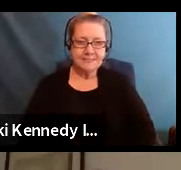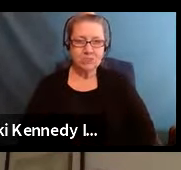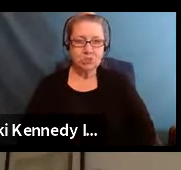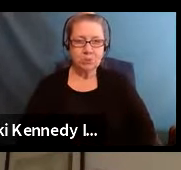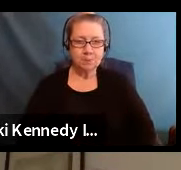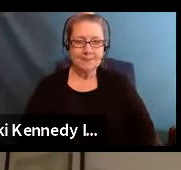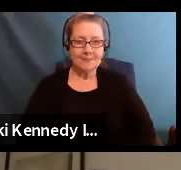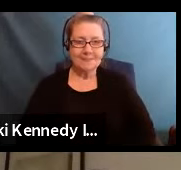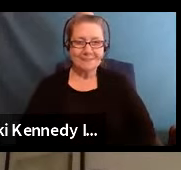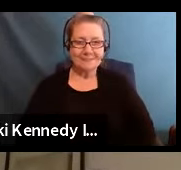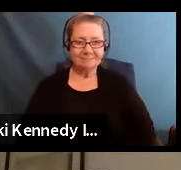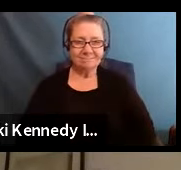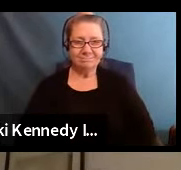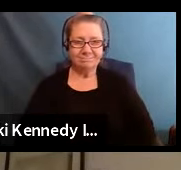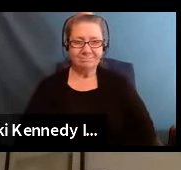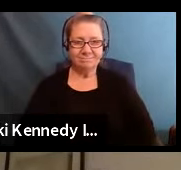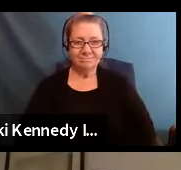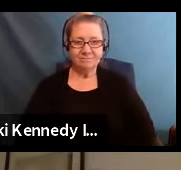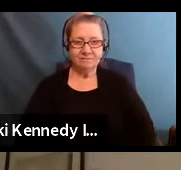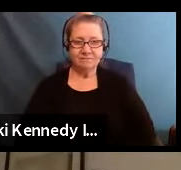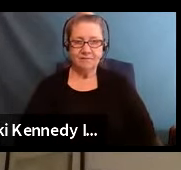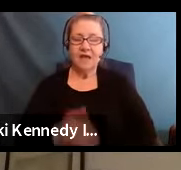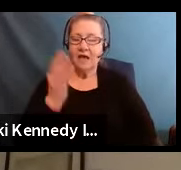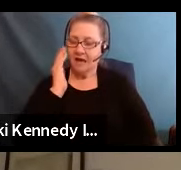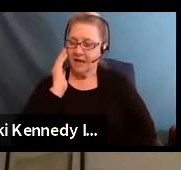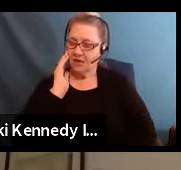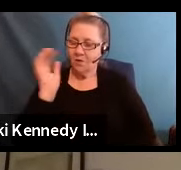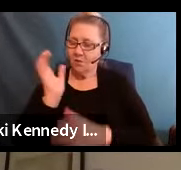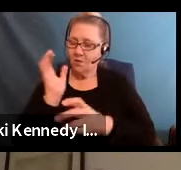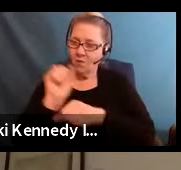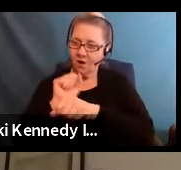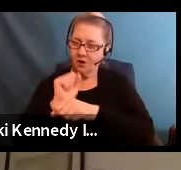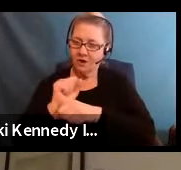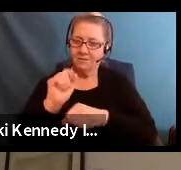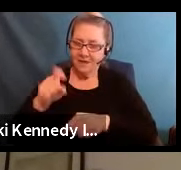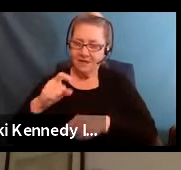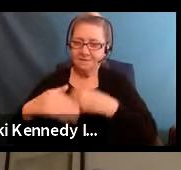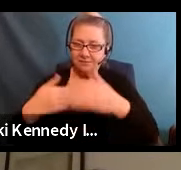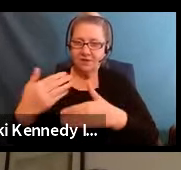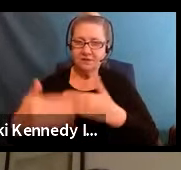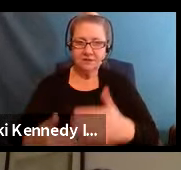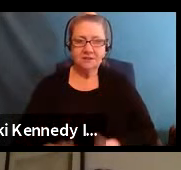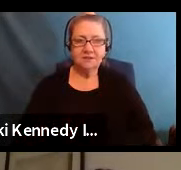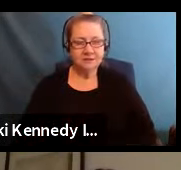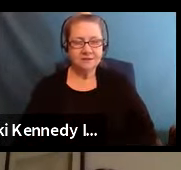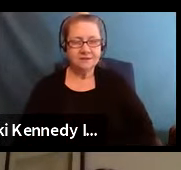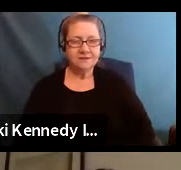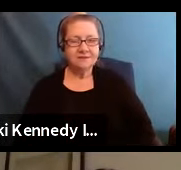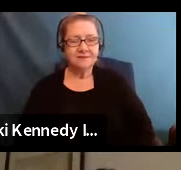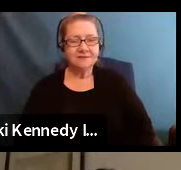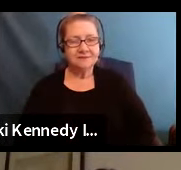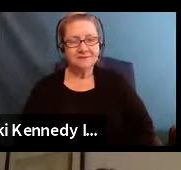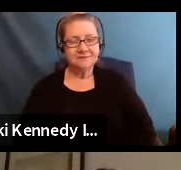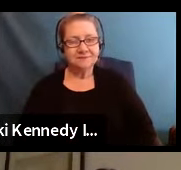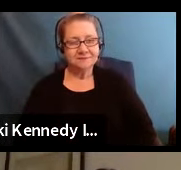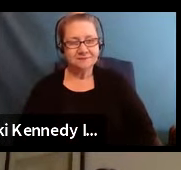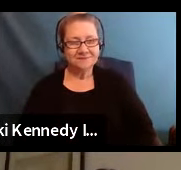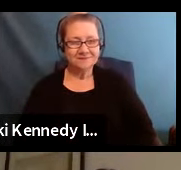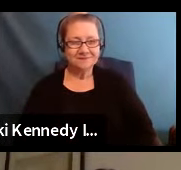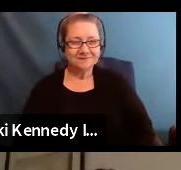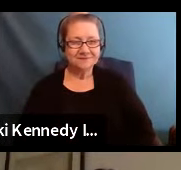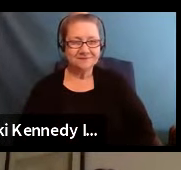Thank you. I know it's a work in progress. I know. Thank you for taking us along here. So let's